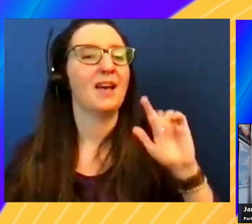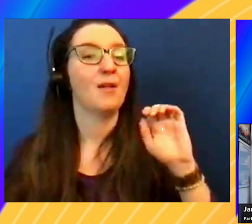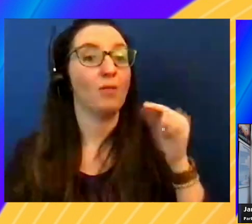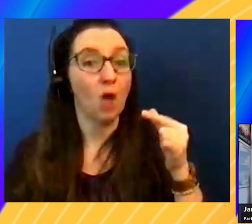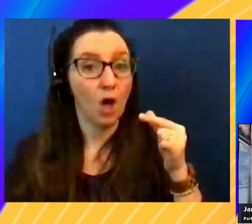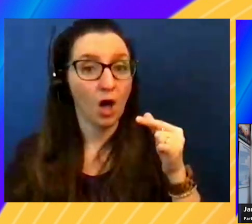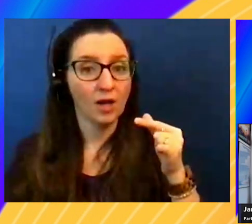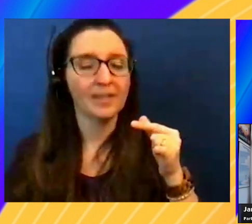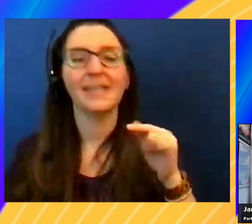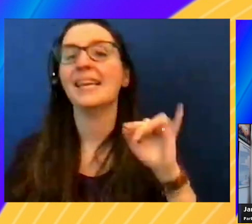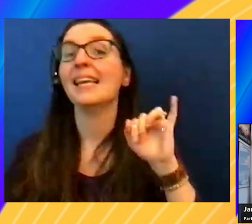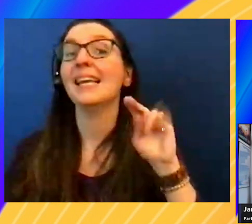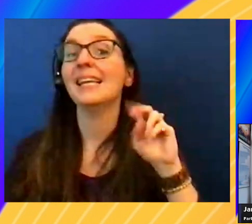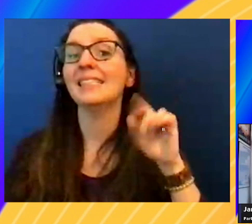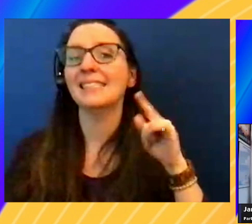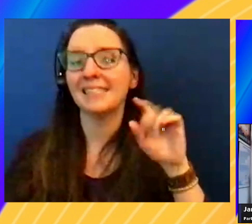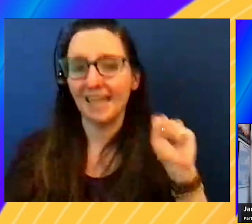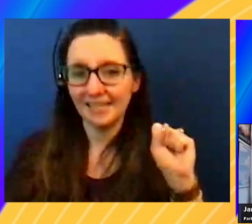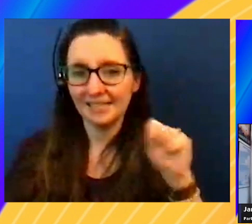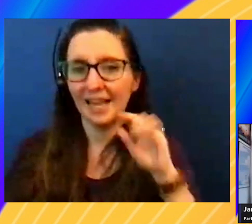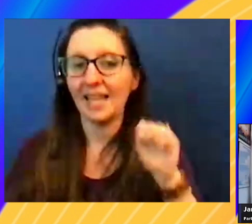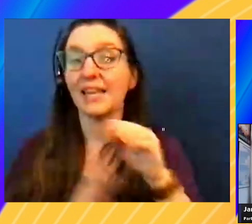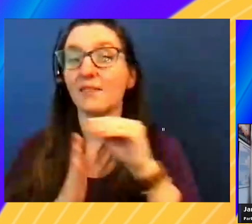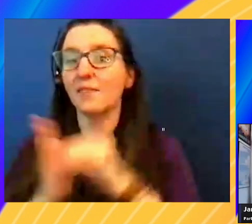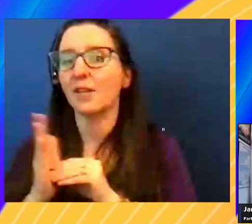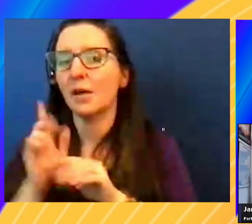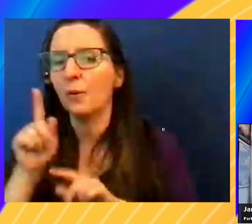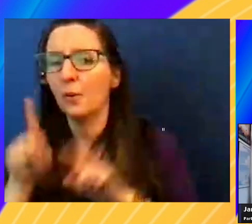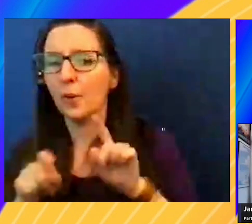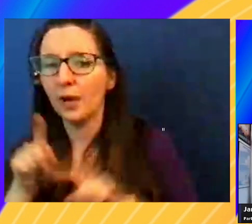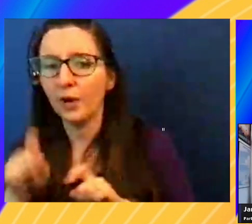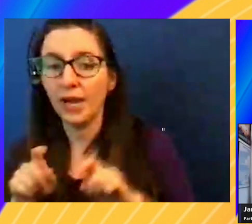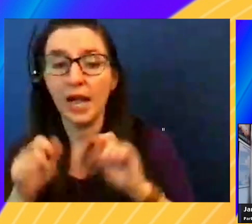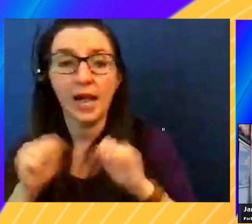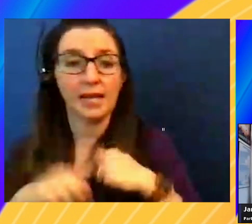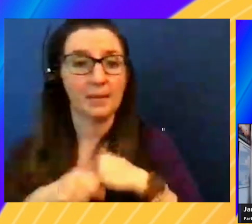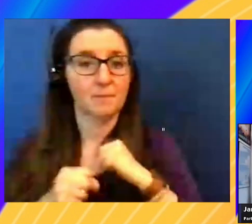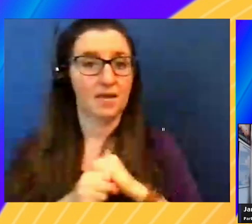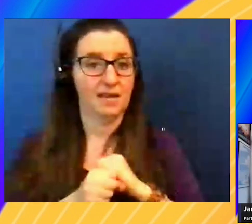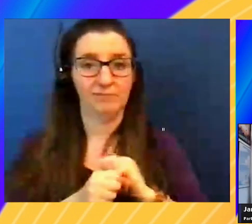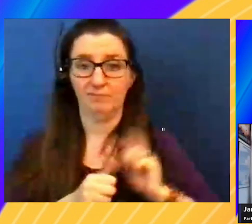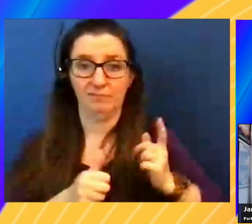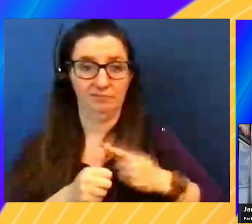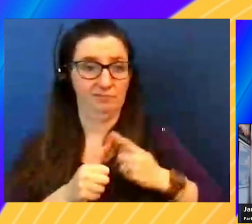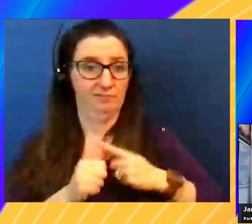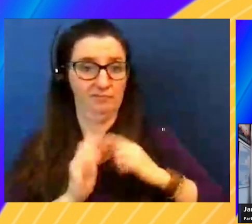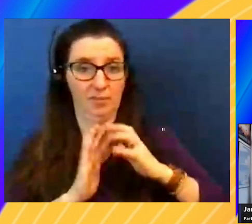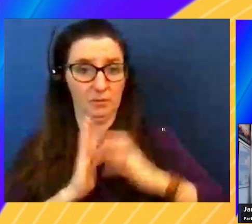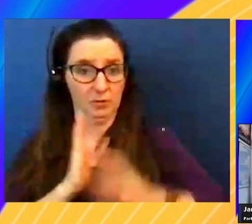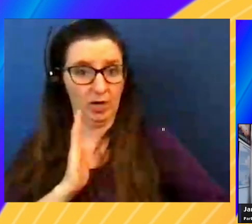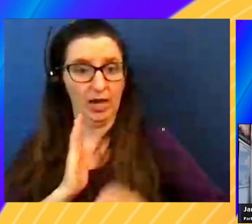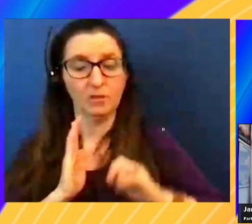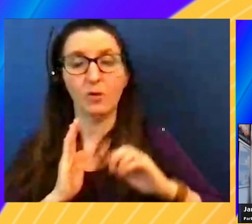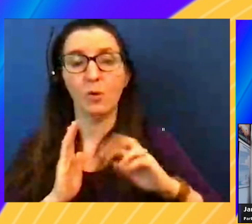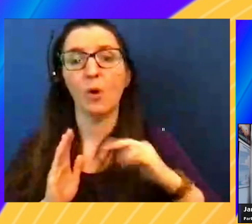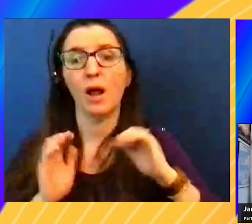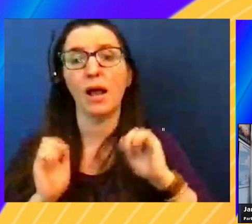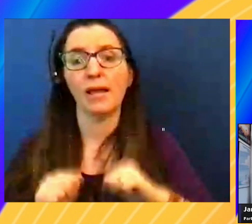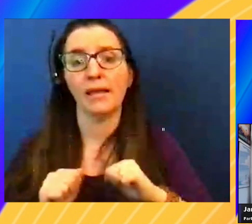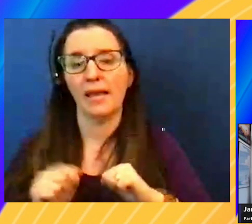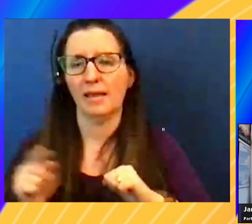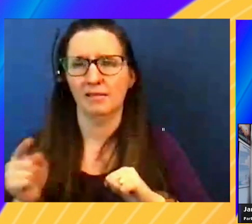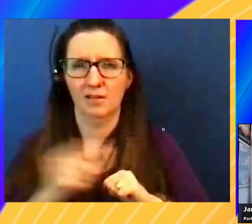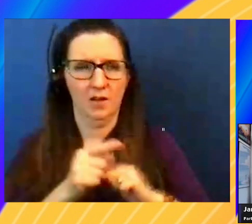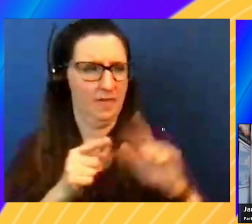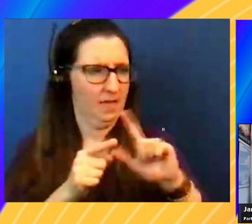query. I can make a query from scratch, or on the right-hand side, you'll see that there are a lot of saved queries that I have, and that